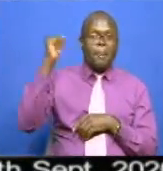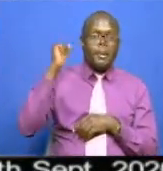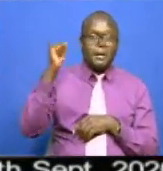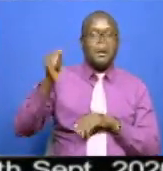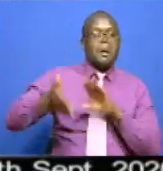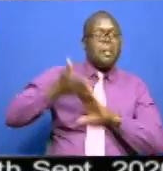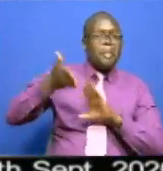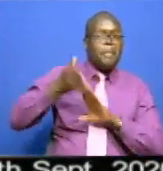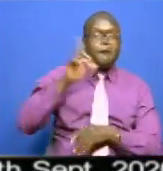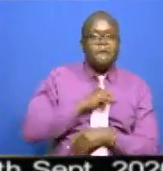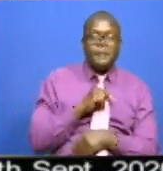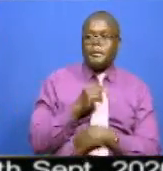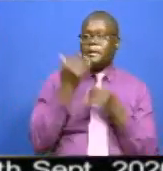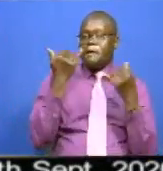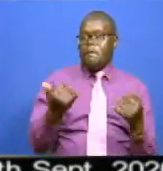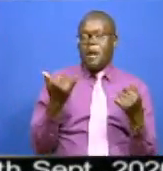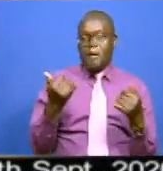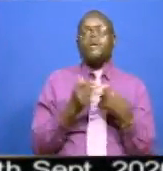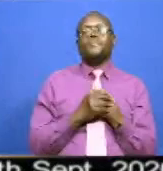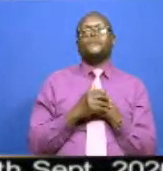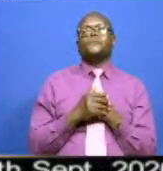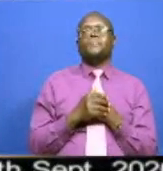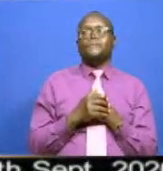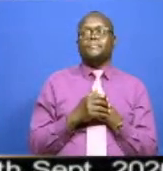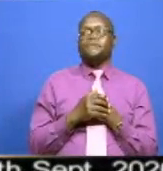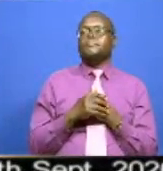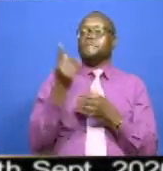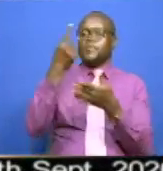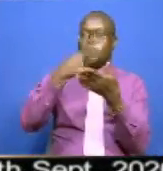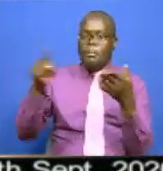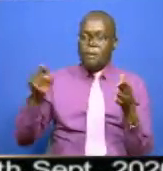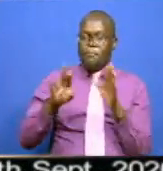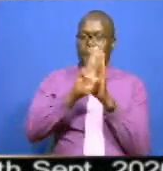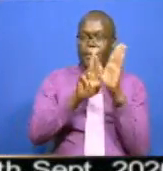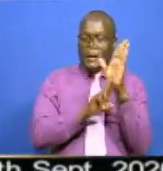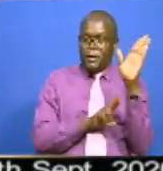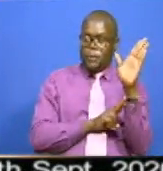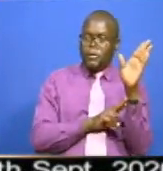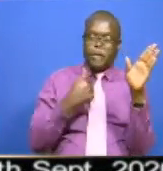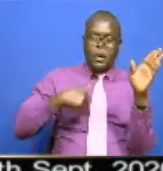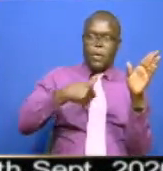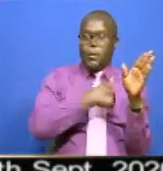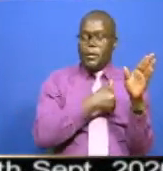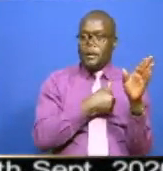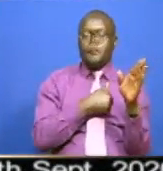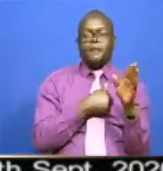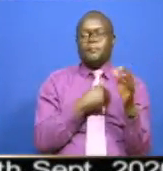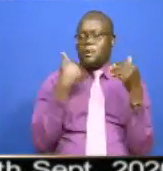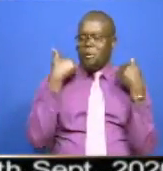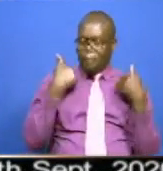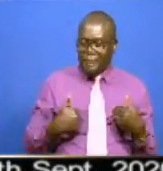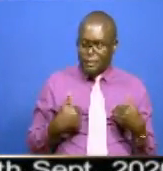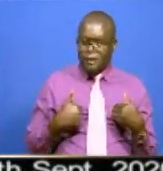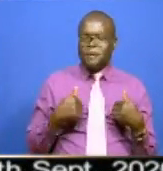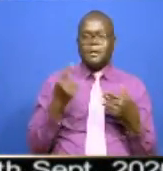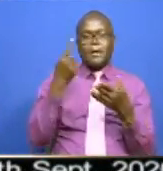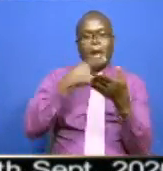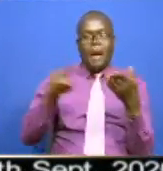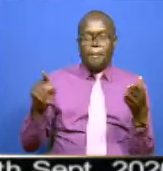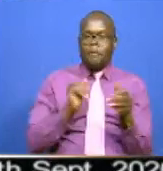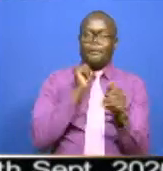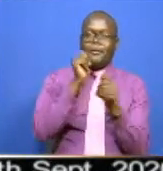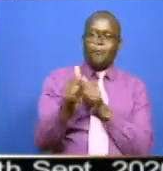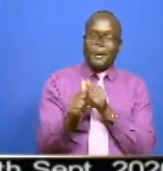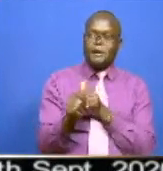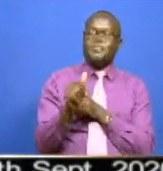expedient for now to pass the formula, I would reluctantly approve the passage of the